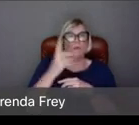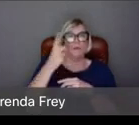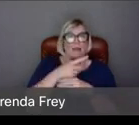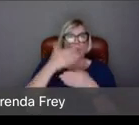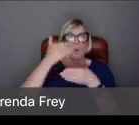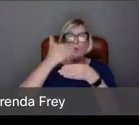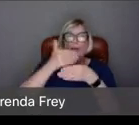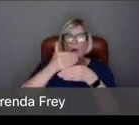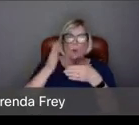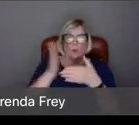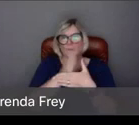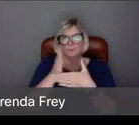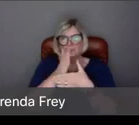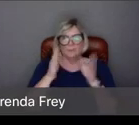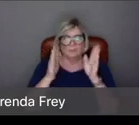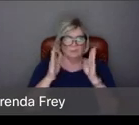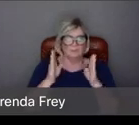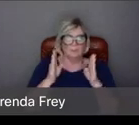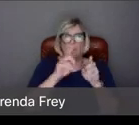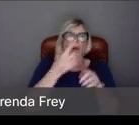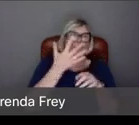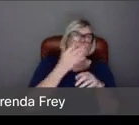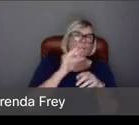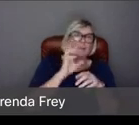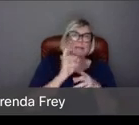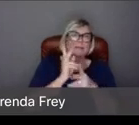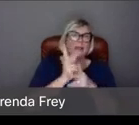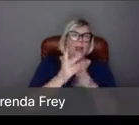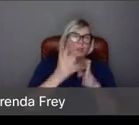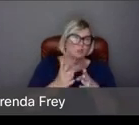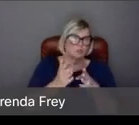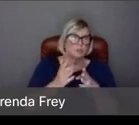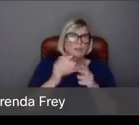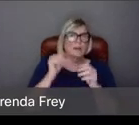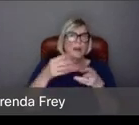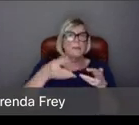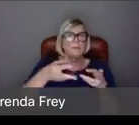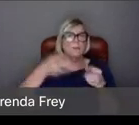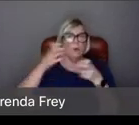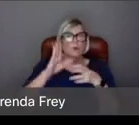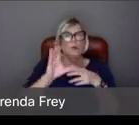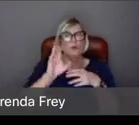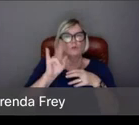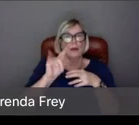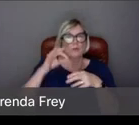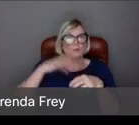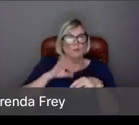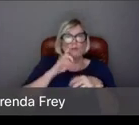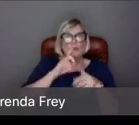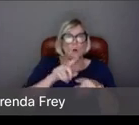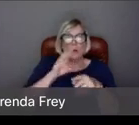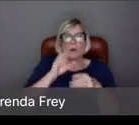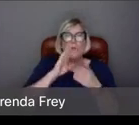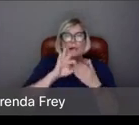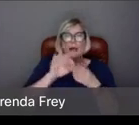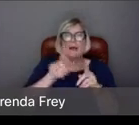where 5 or 6 lenders, however many you choose to shop around for, can all pull your credit report, and it will only count as one